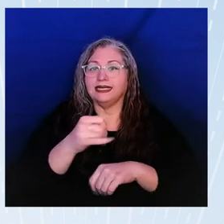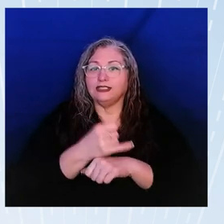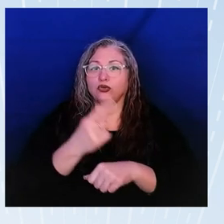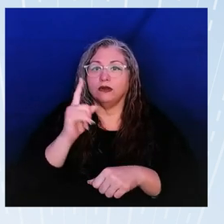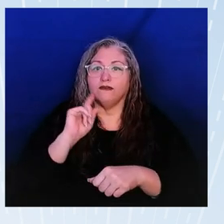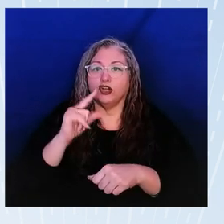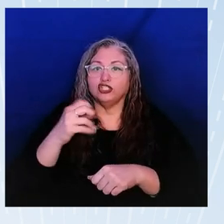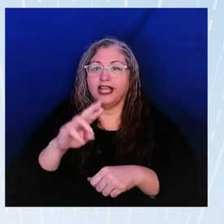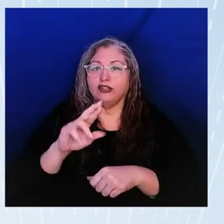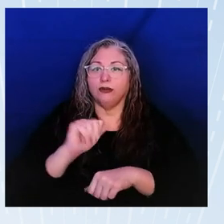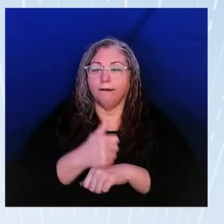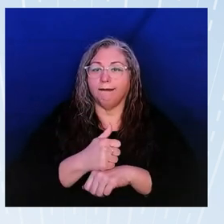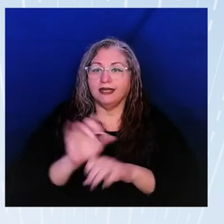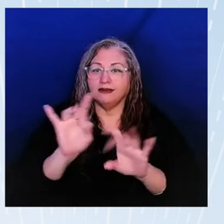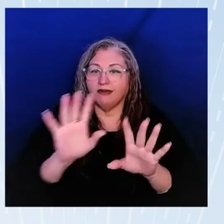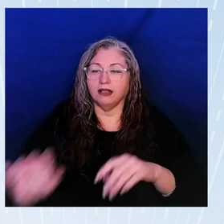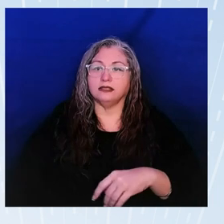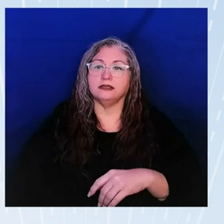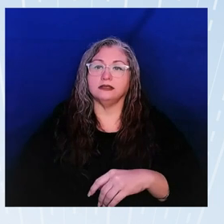Gender-Based Violence,